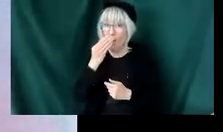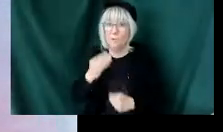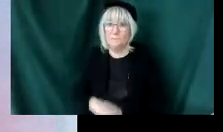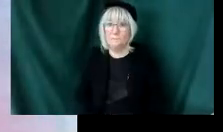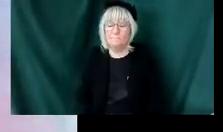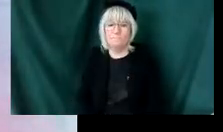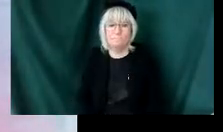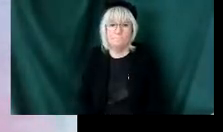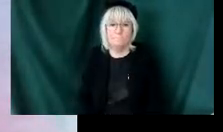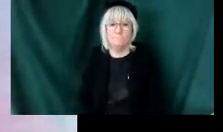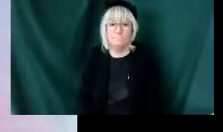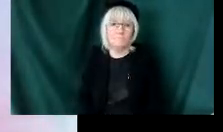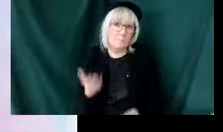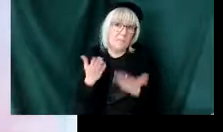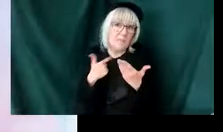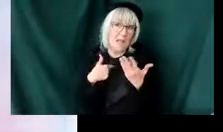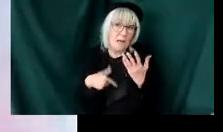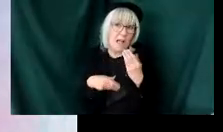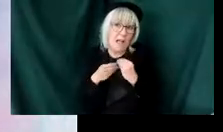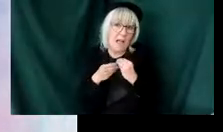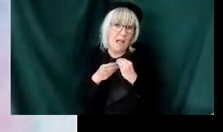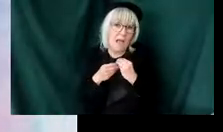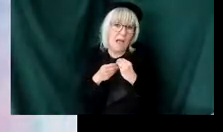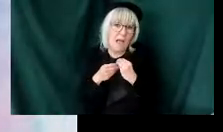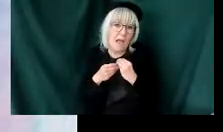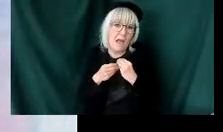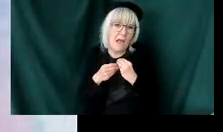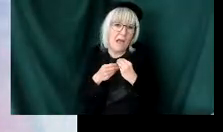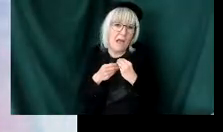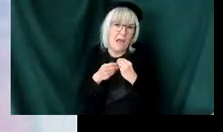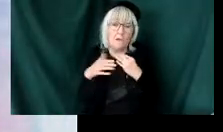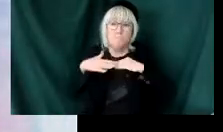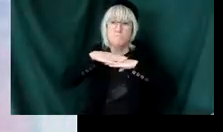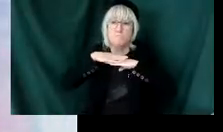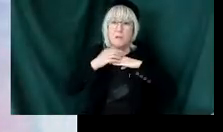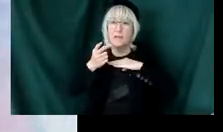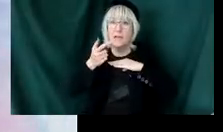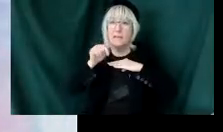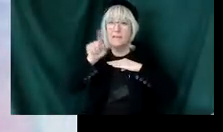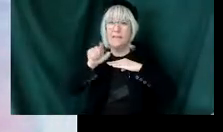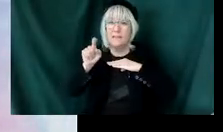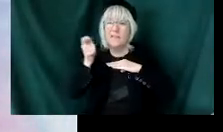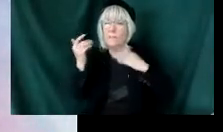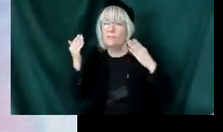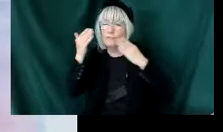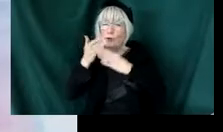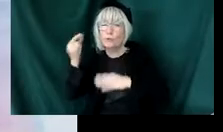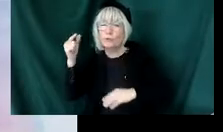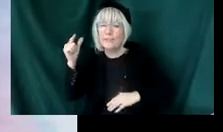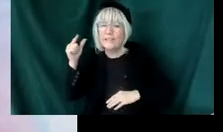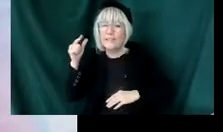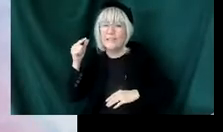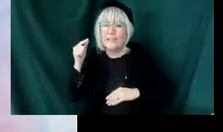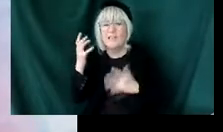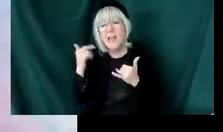And then I might even use a glazing of darker green over that red. And then